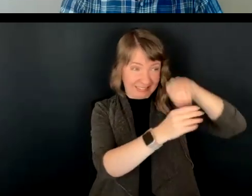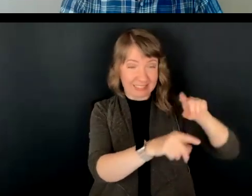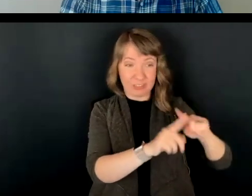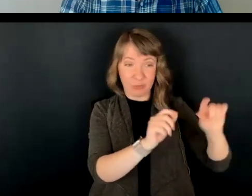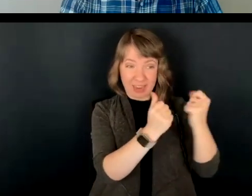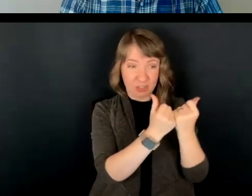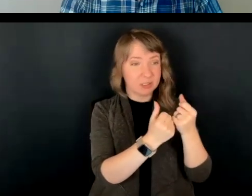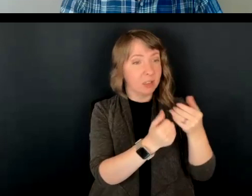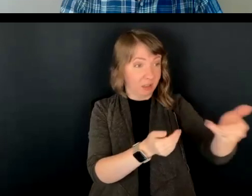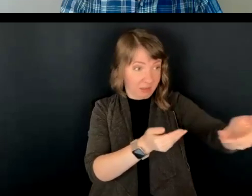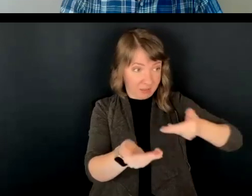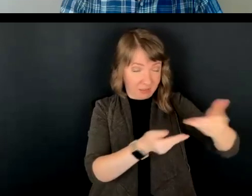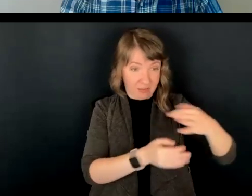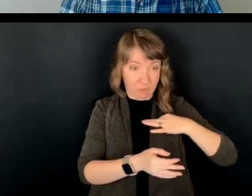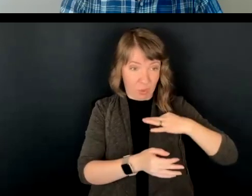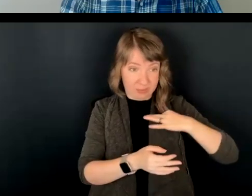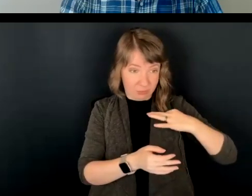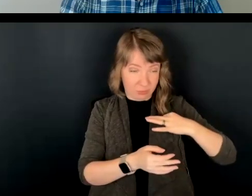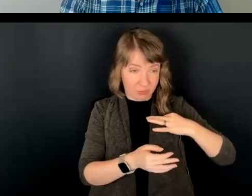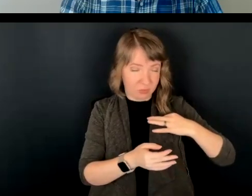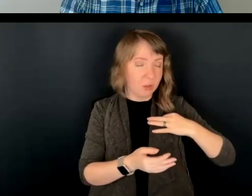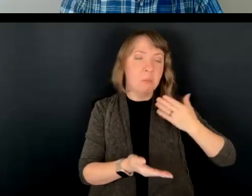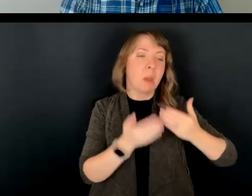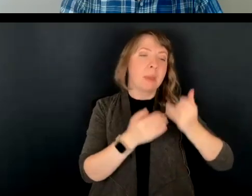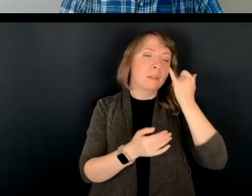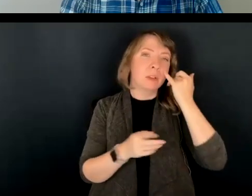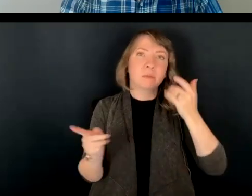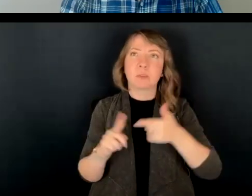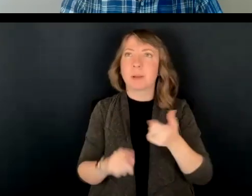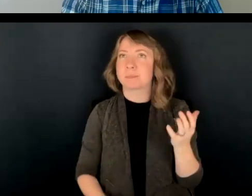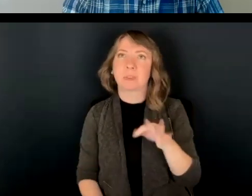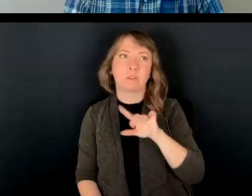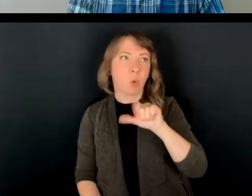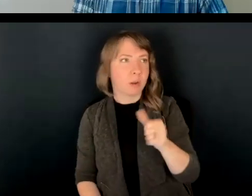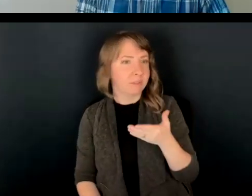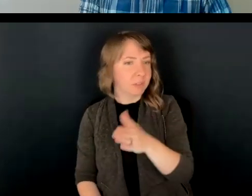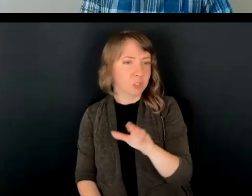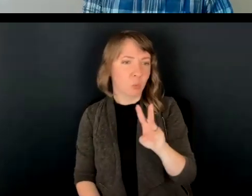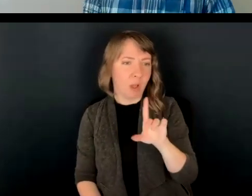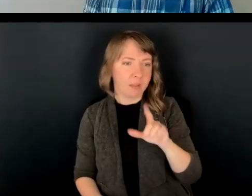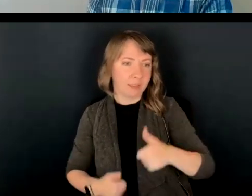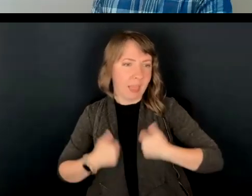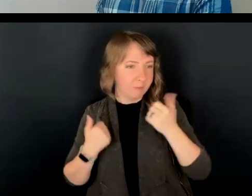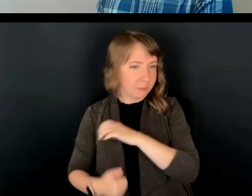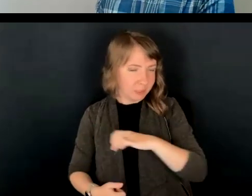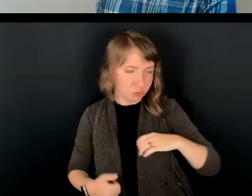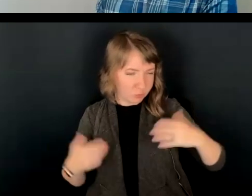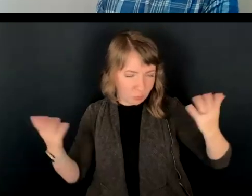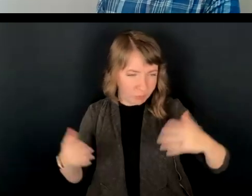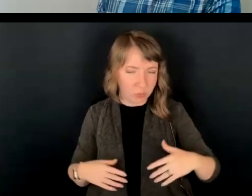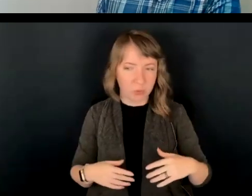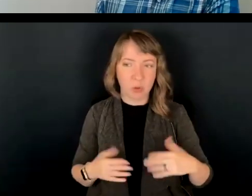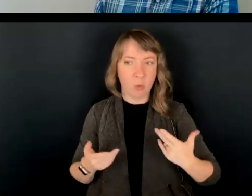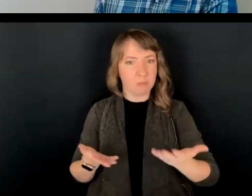volunteers with the other group, the Florida Fish and Wildlife Commission or something, and they wanted to come work on this joint